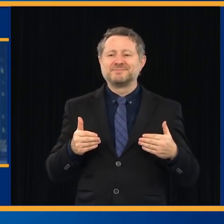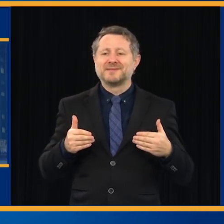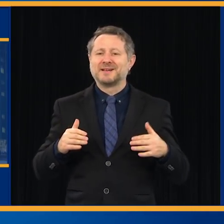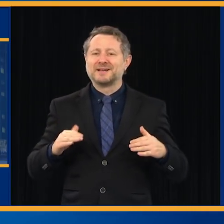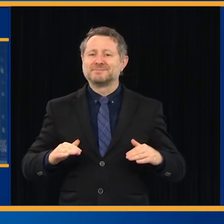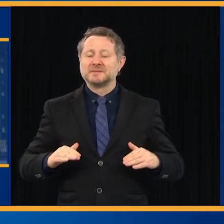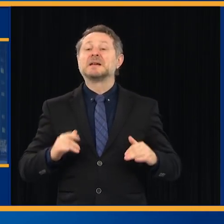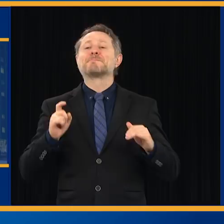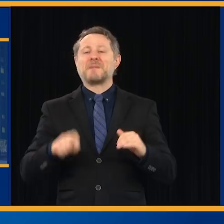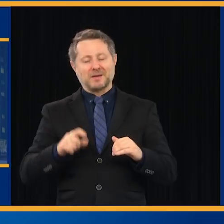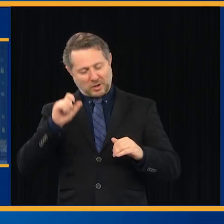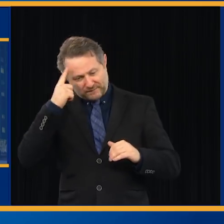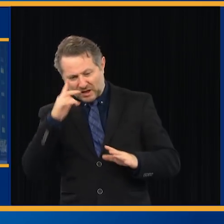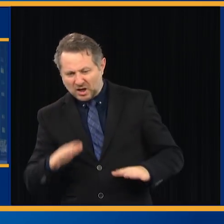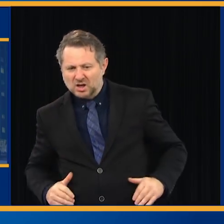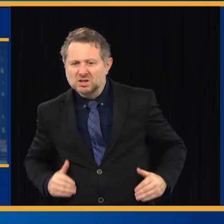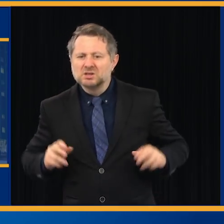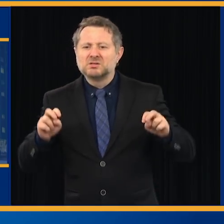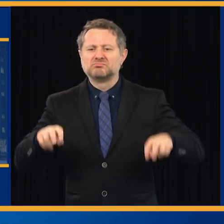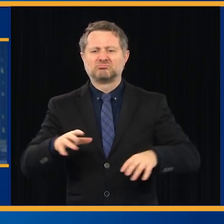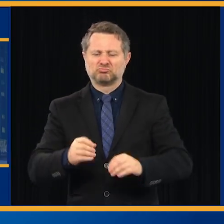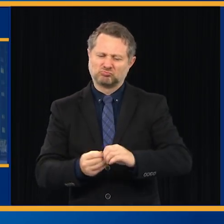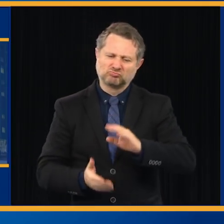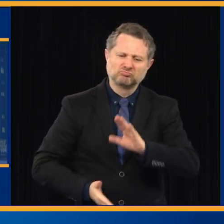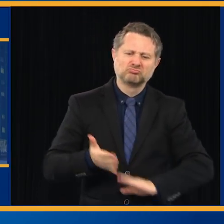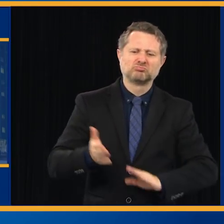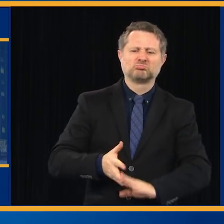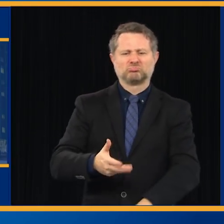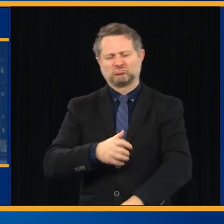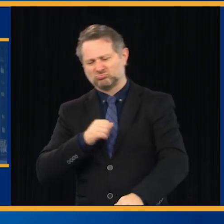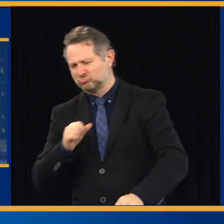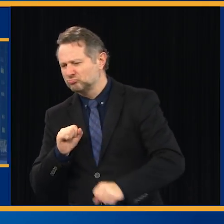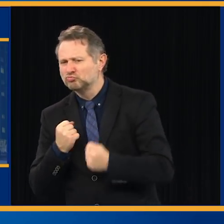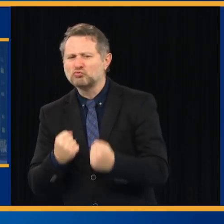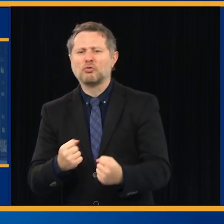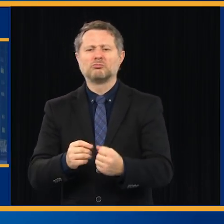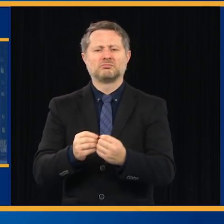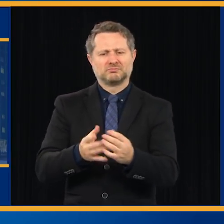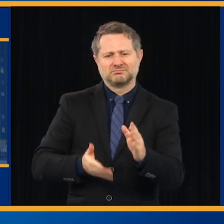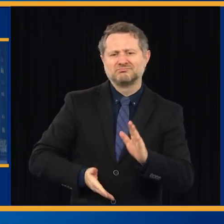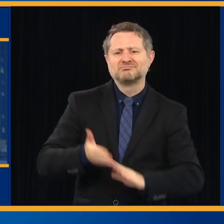work, and it has to work well. And it's not for the faint of heart now.